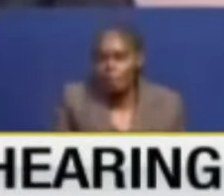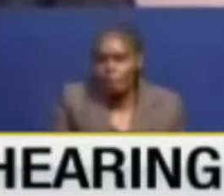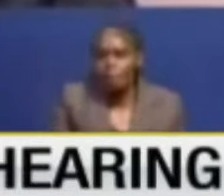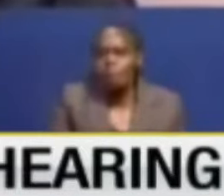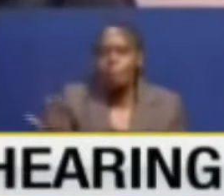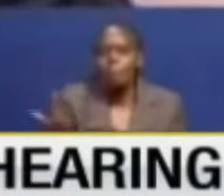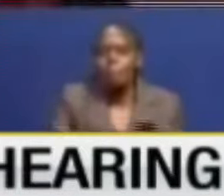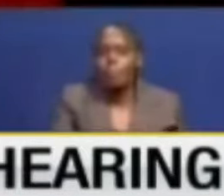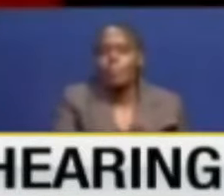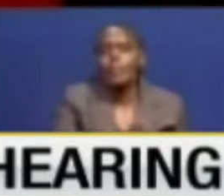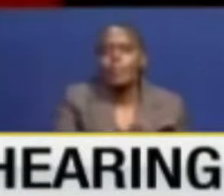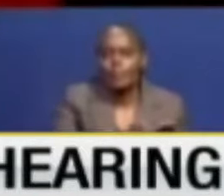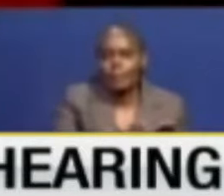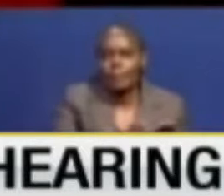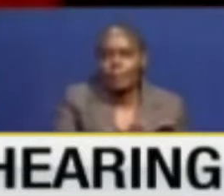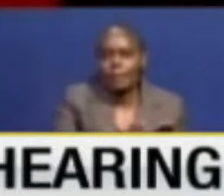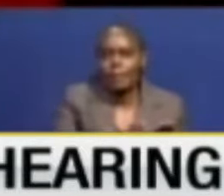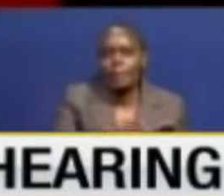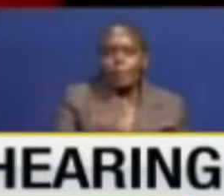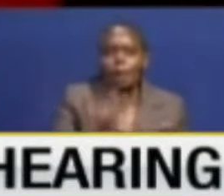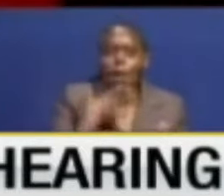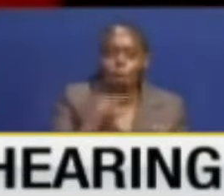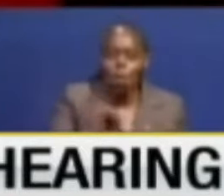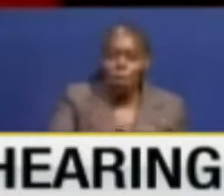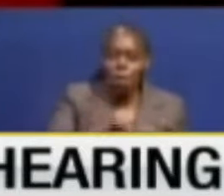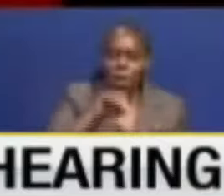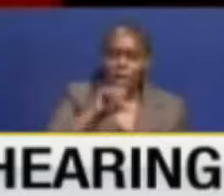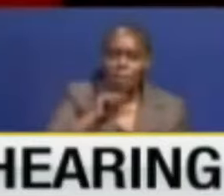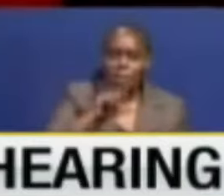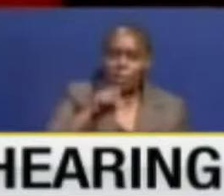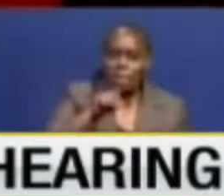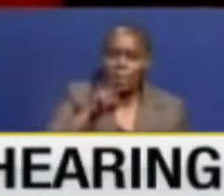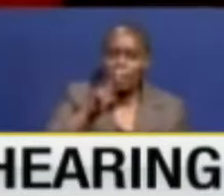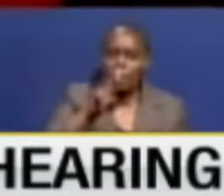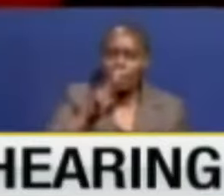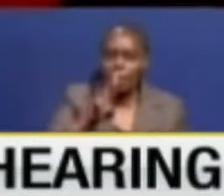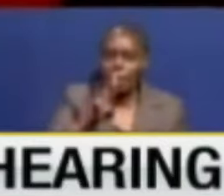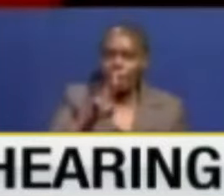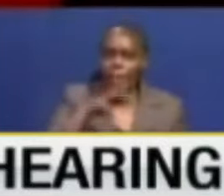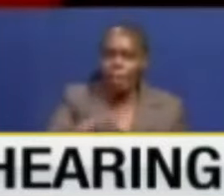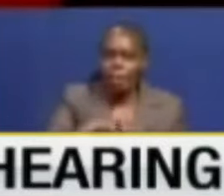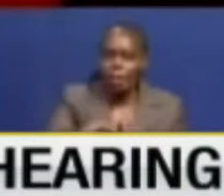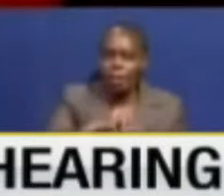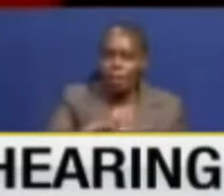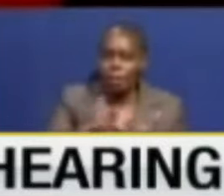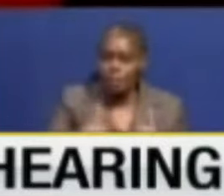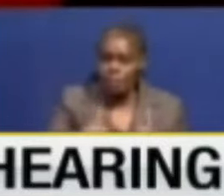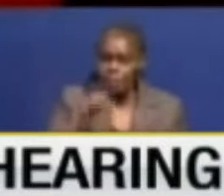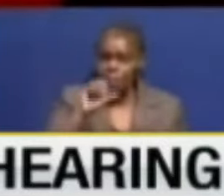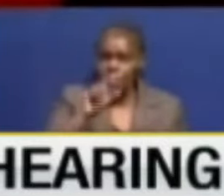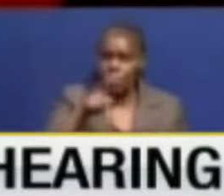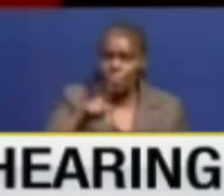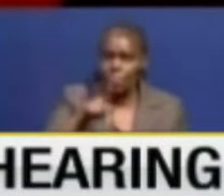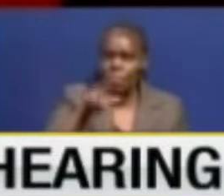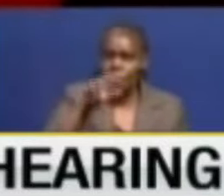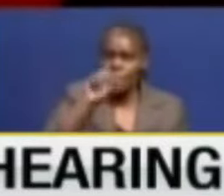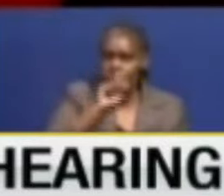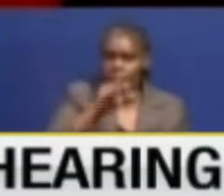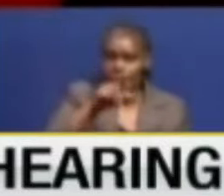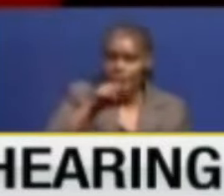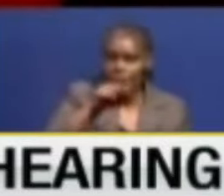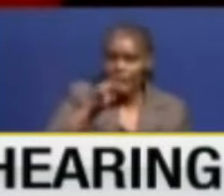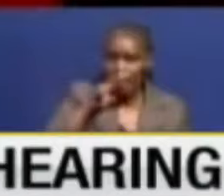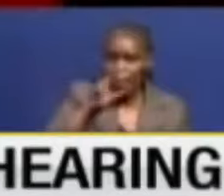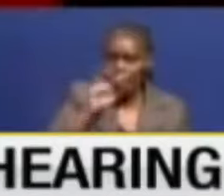We'll bring you the sniper's wife. The sniper's wife is a case before this assembly. Not to